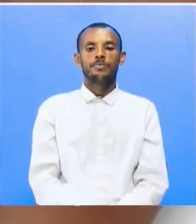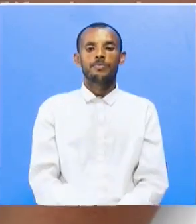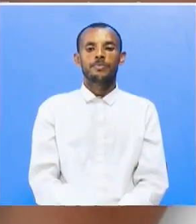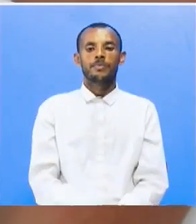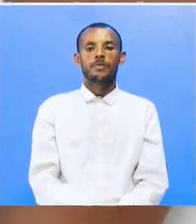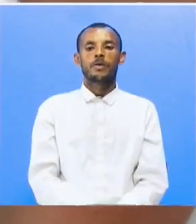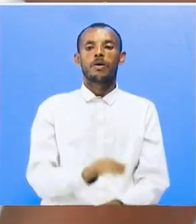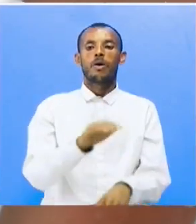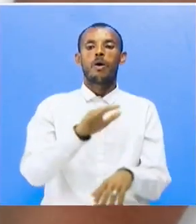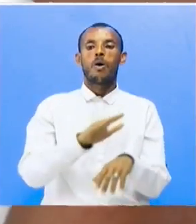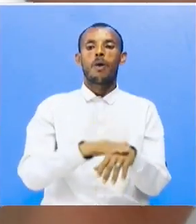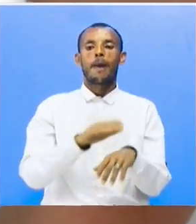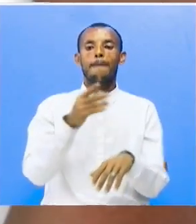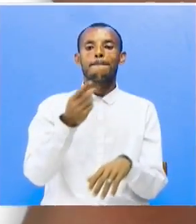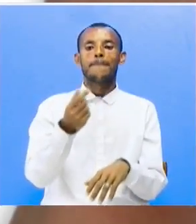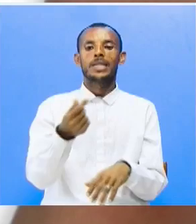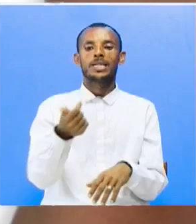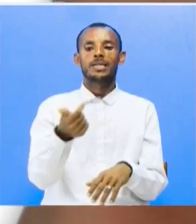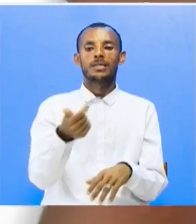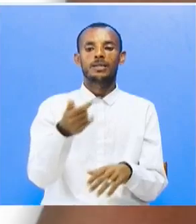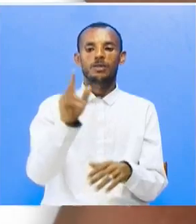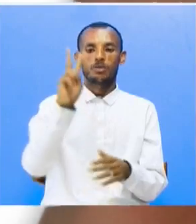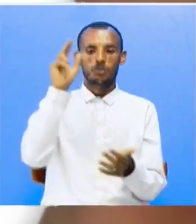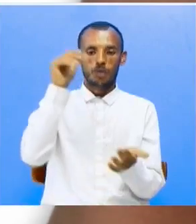On birr 2,000, deposit in a bank.